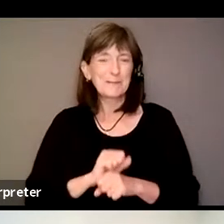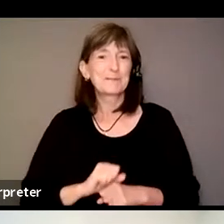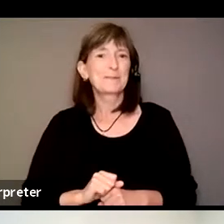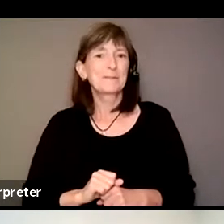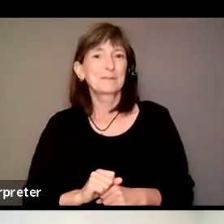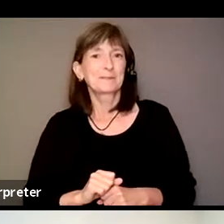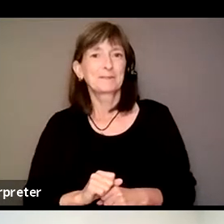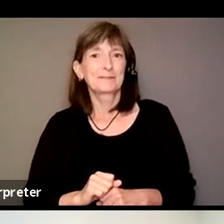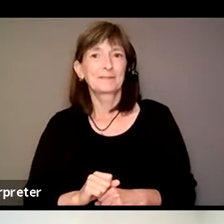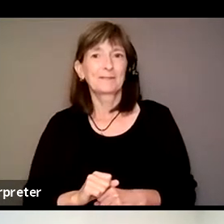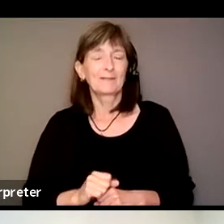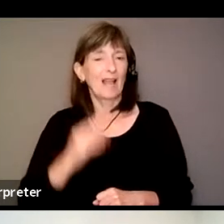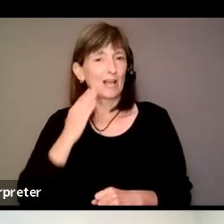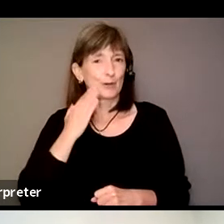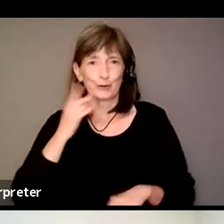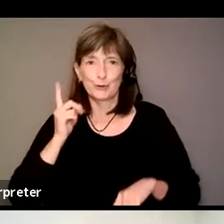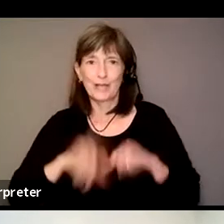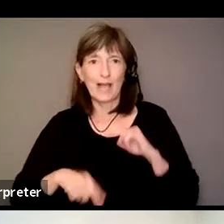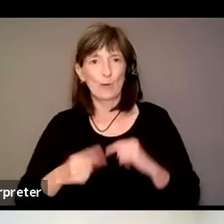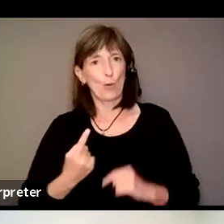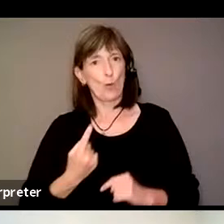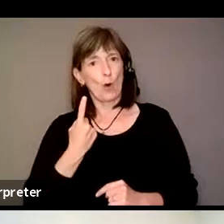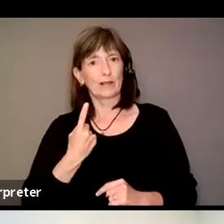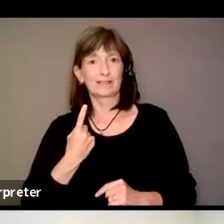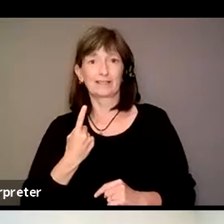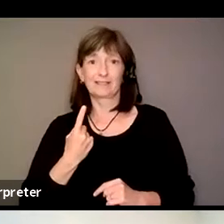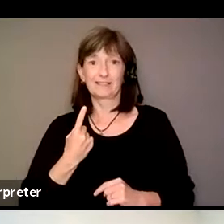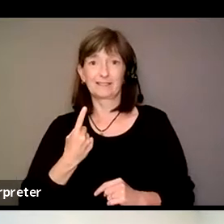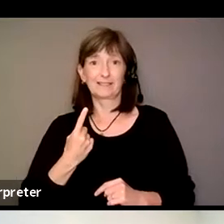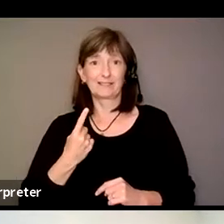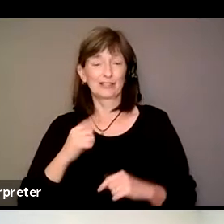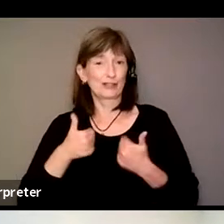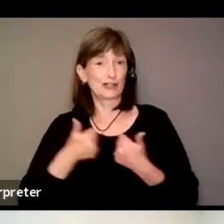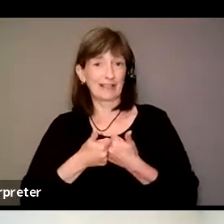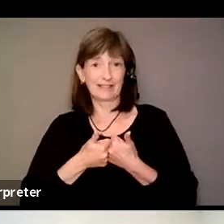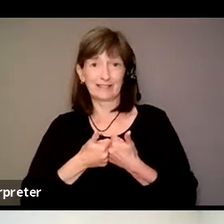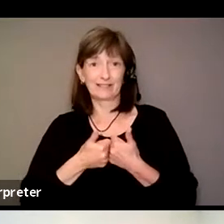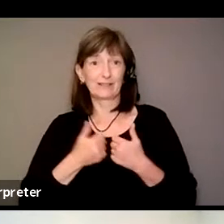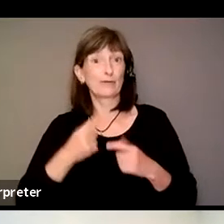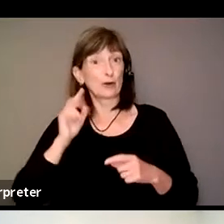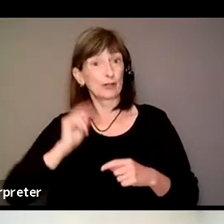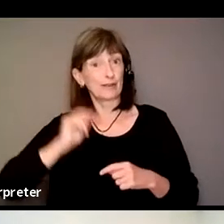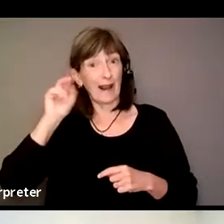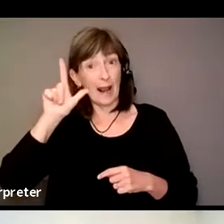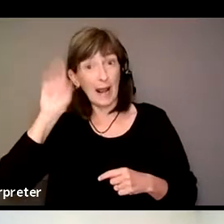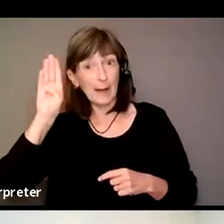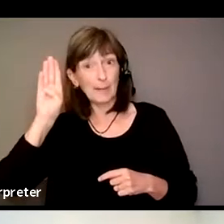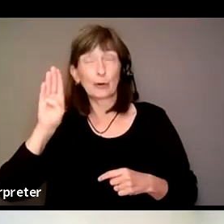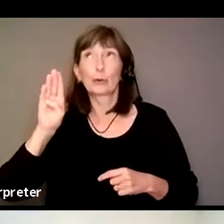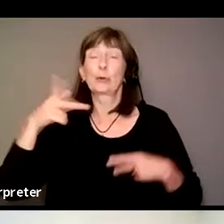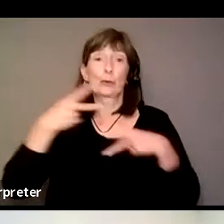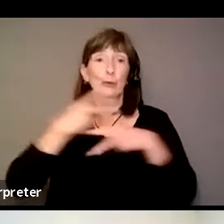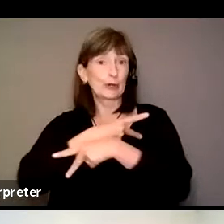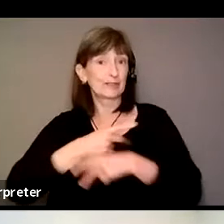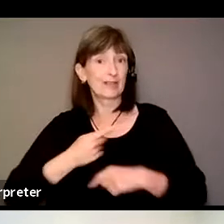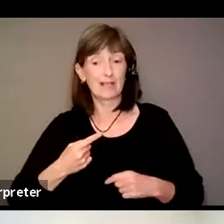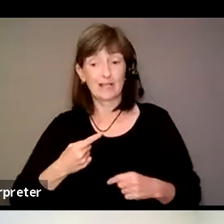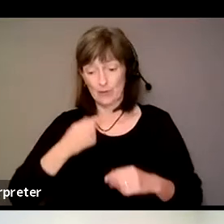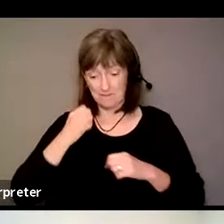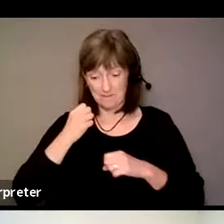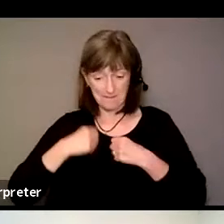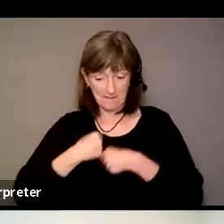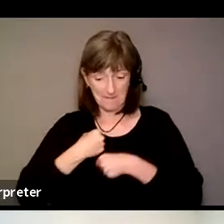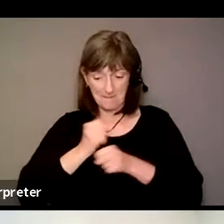Labrador, the geography up there is even more challenging. And we have to figure out what works specifically for our